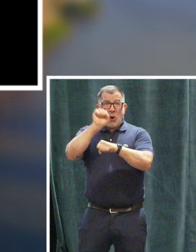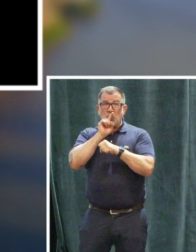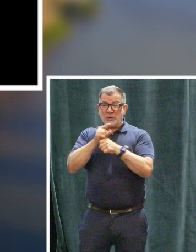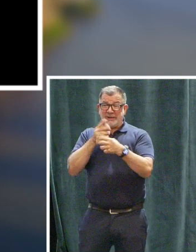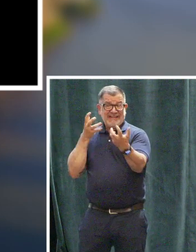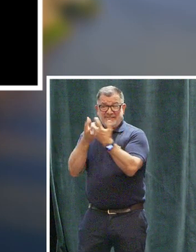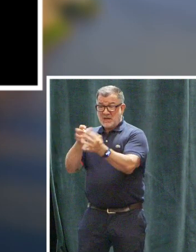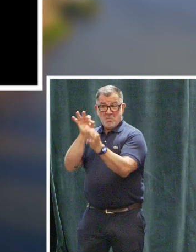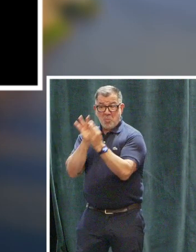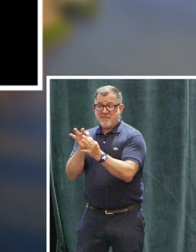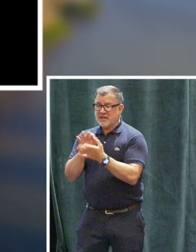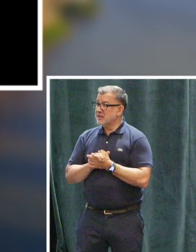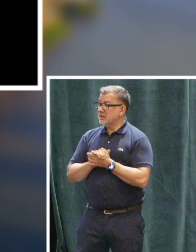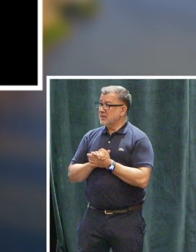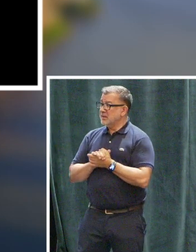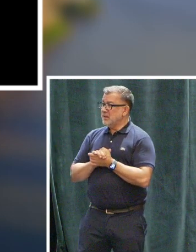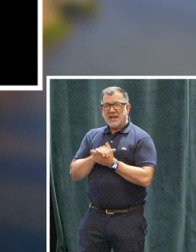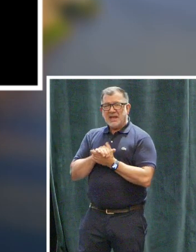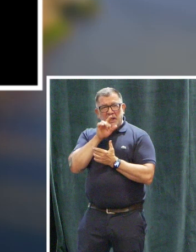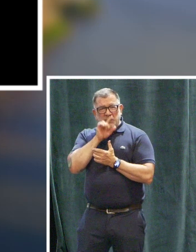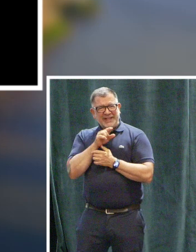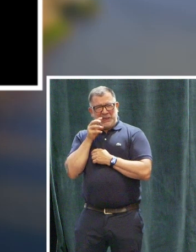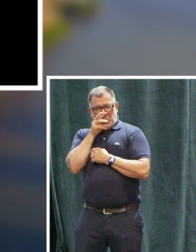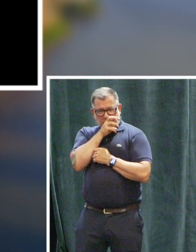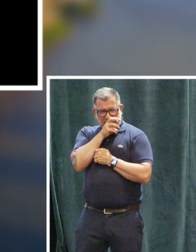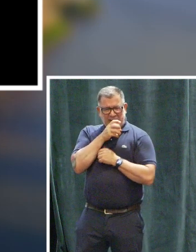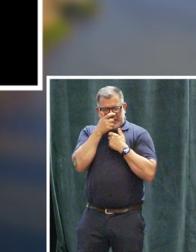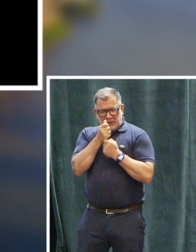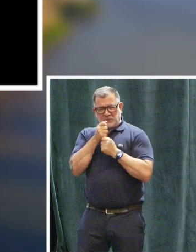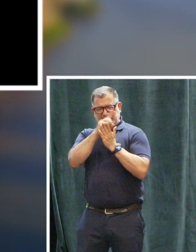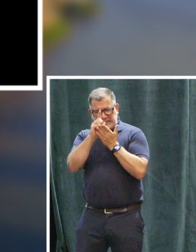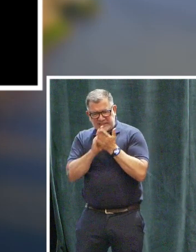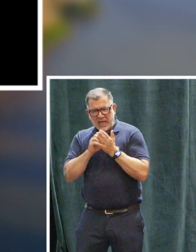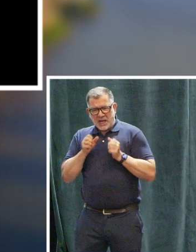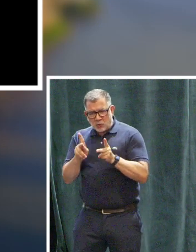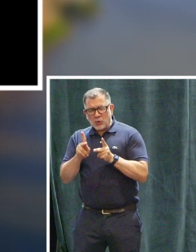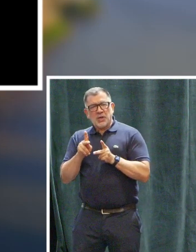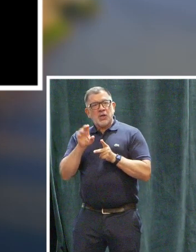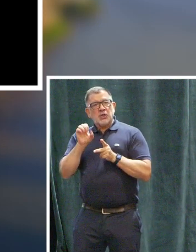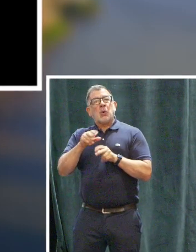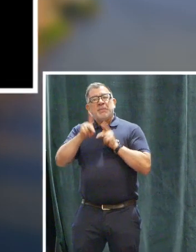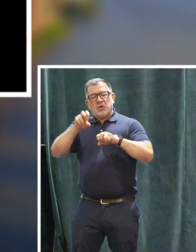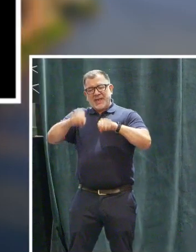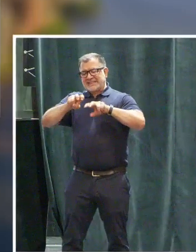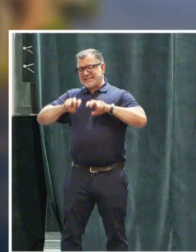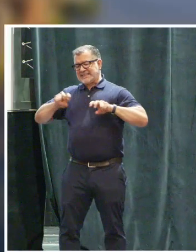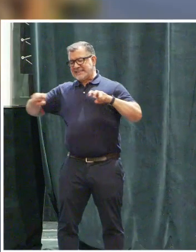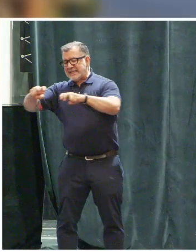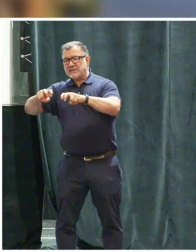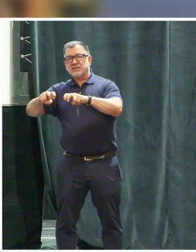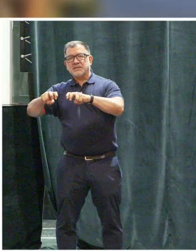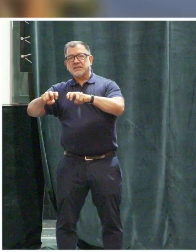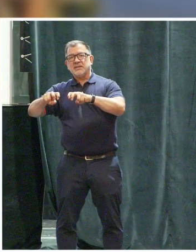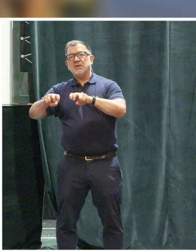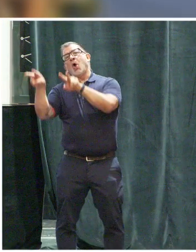provide these kind of weird, interesting, different design opportunities for people to sit and climb on the furniture and look out to the